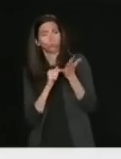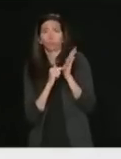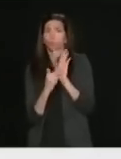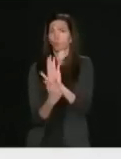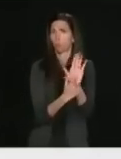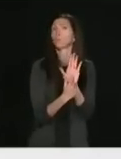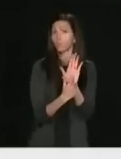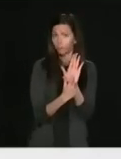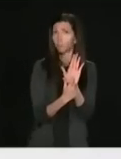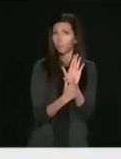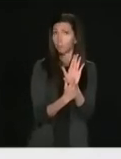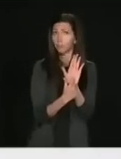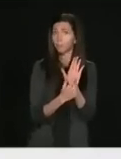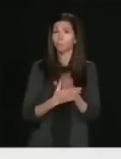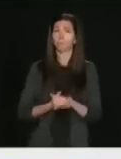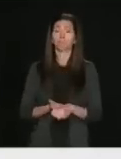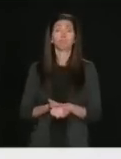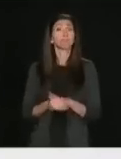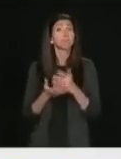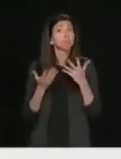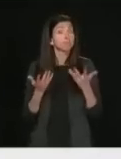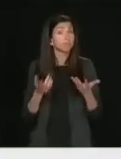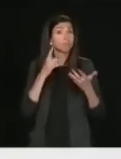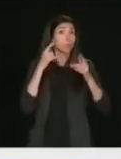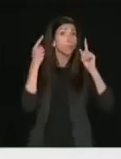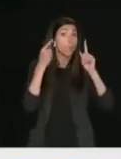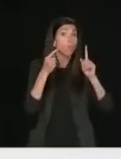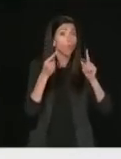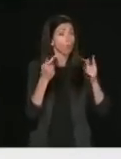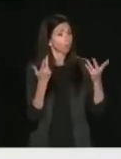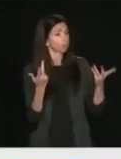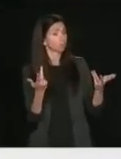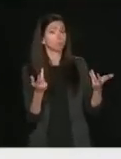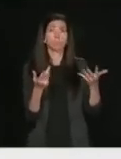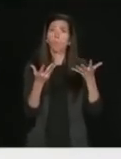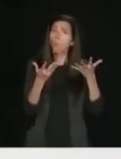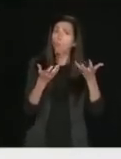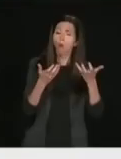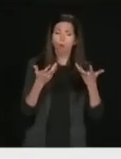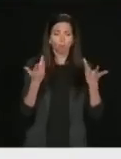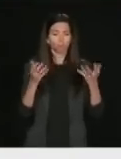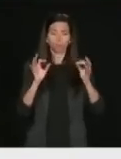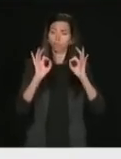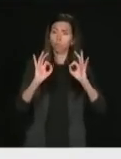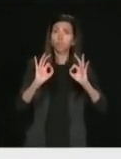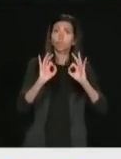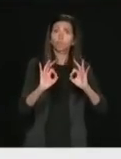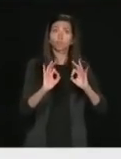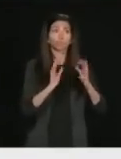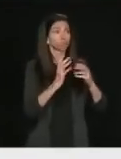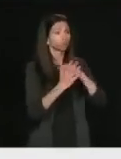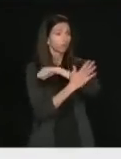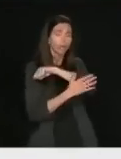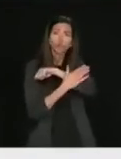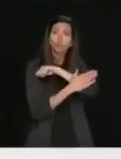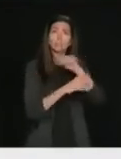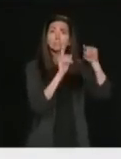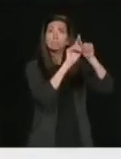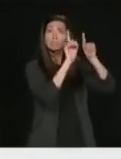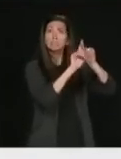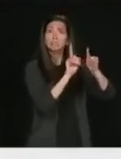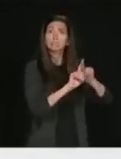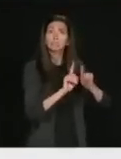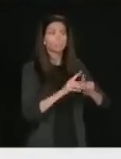a better collaboration with the different countries, and we will be able to do so with that